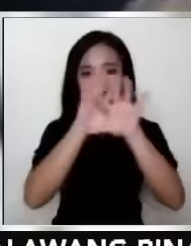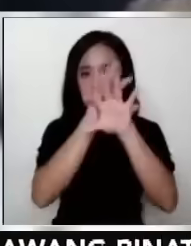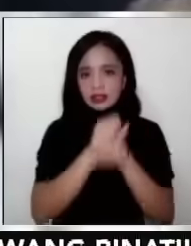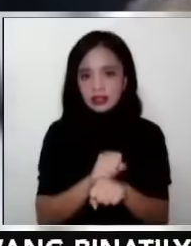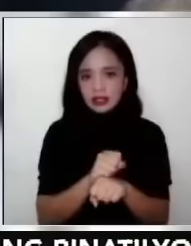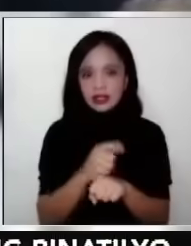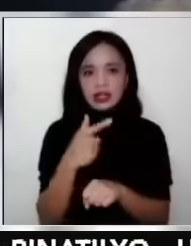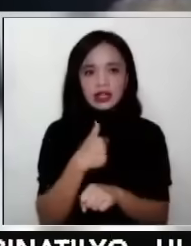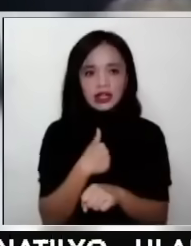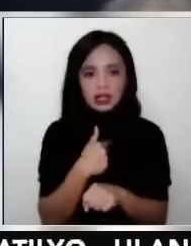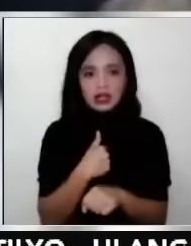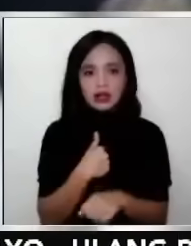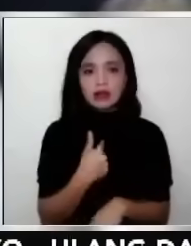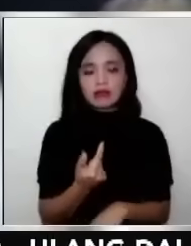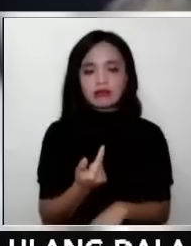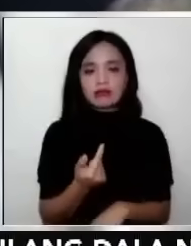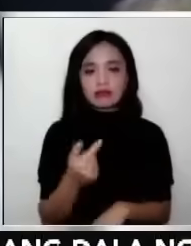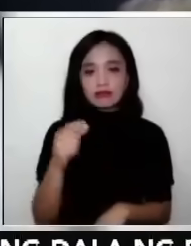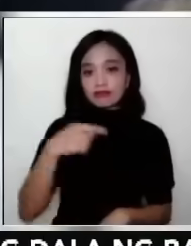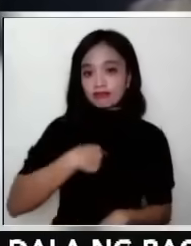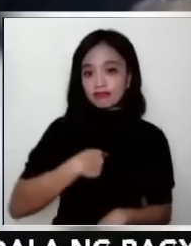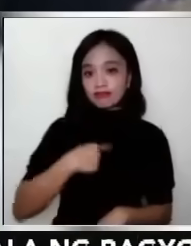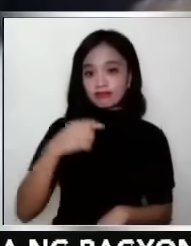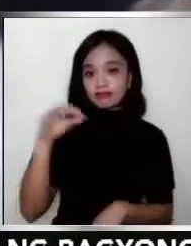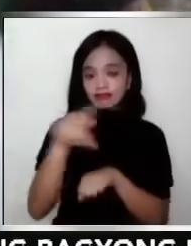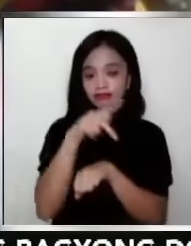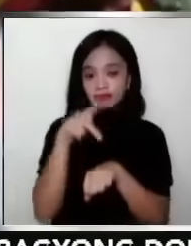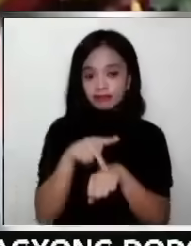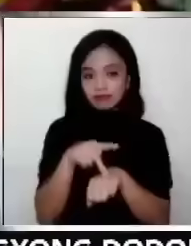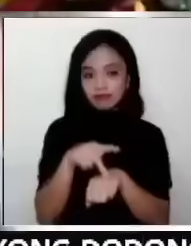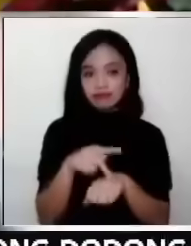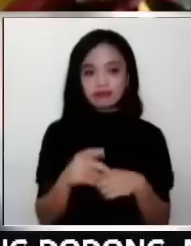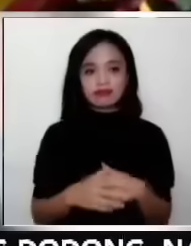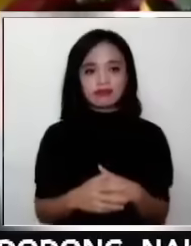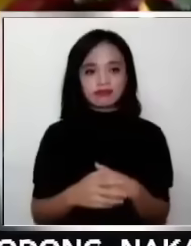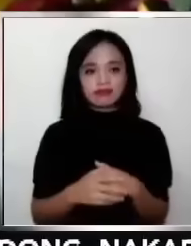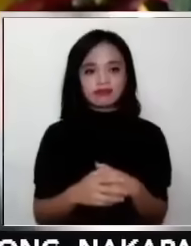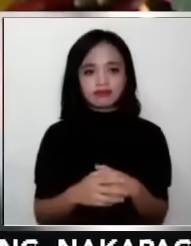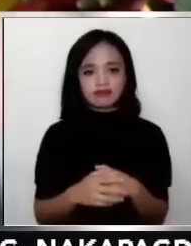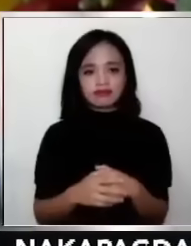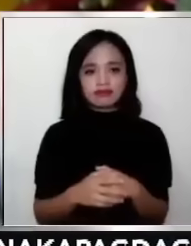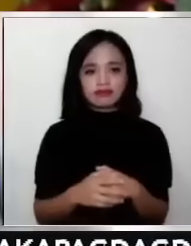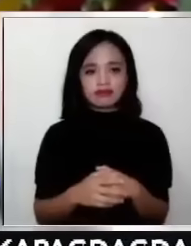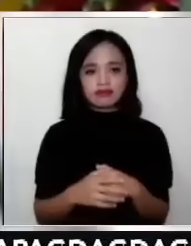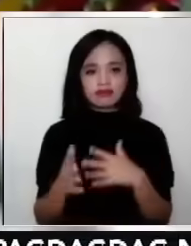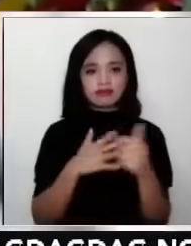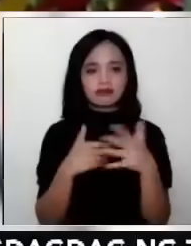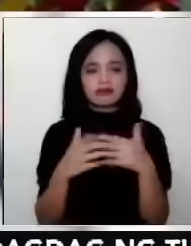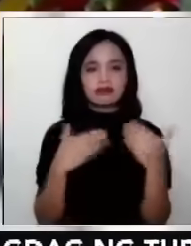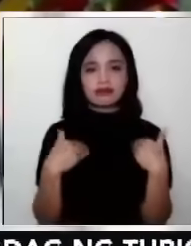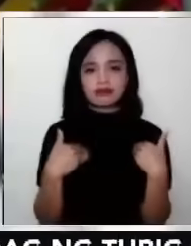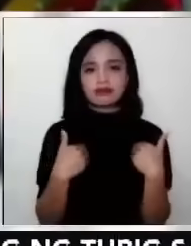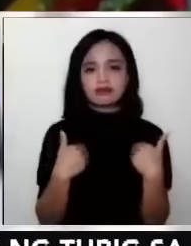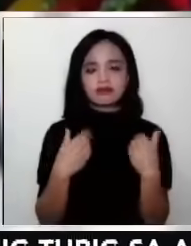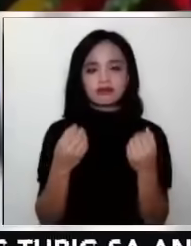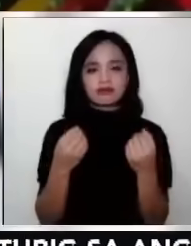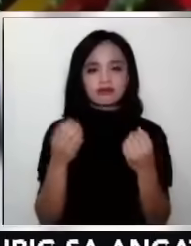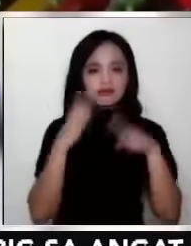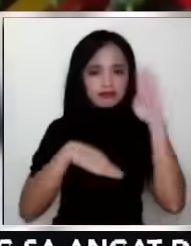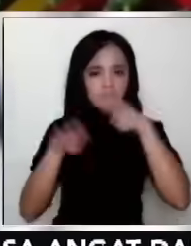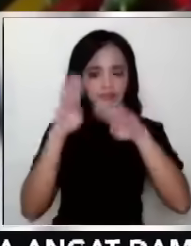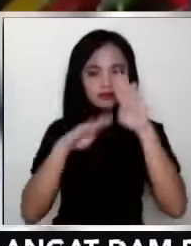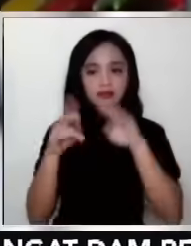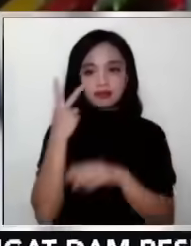to say that I love Philippines, despite having its flaws. Ang beauty pageant veteran na si Michelle Arceo ng Quezon